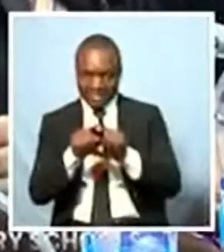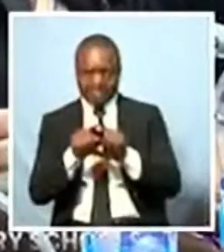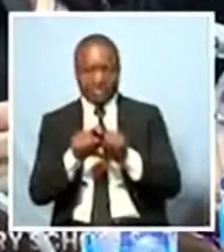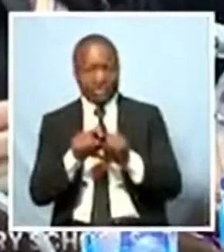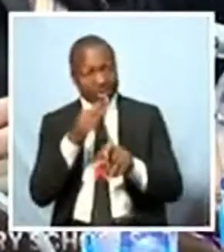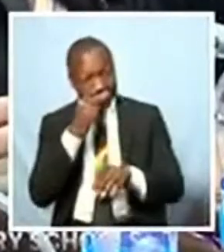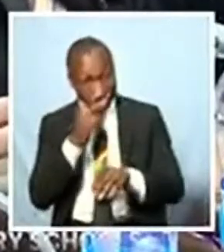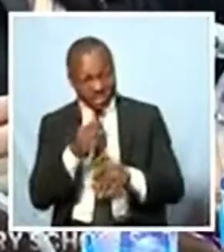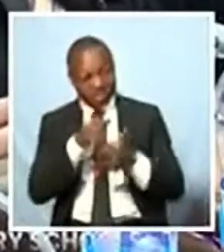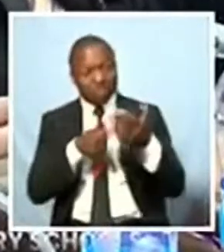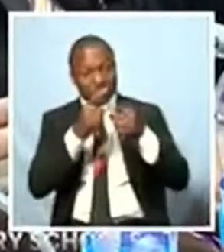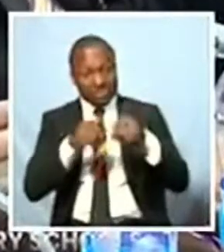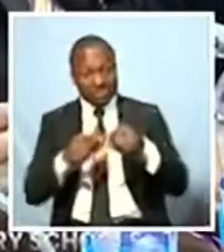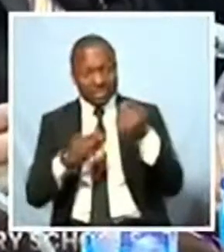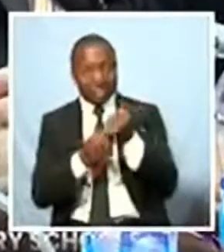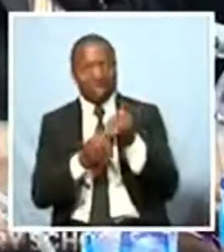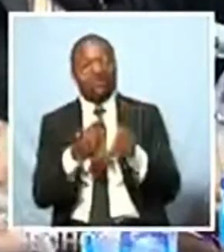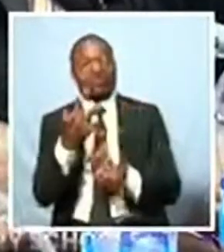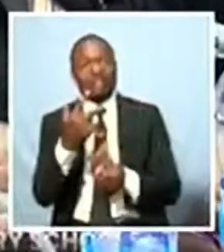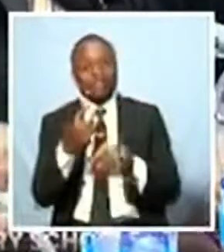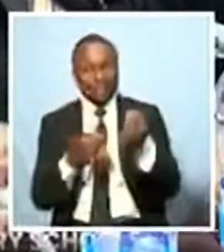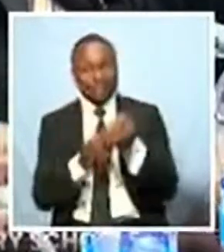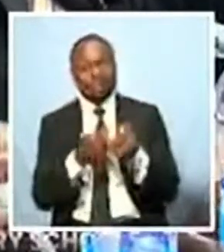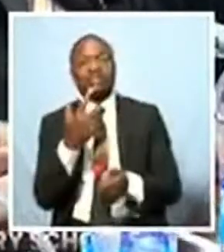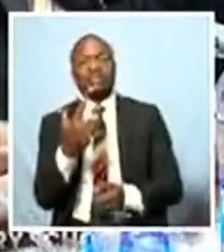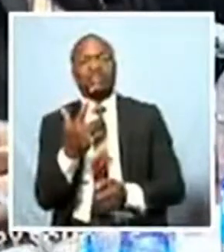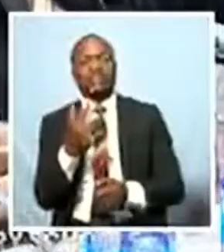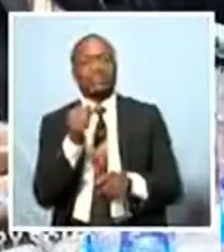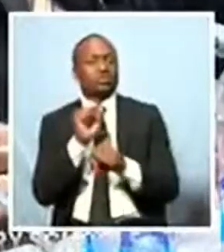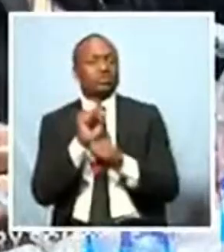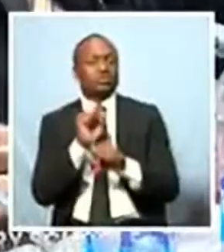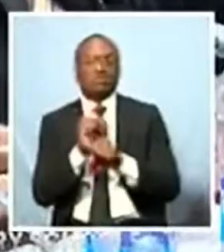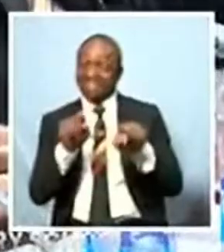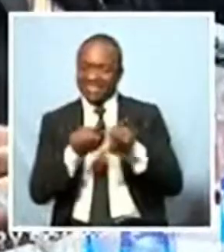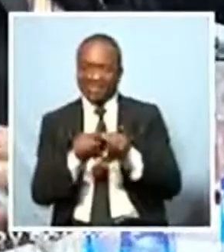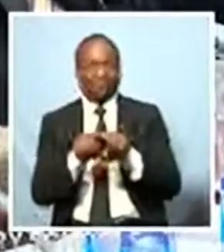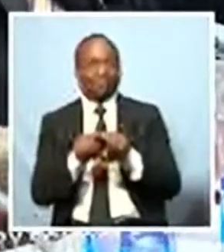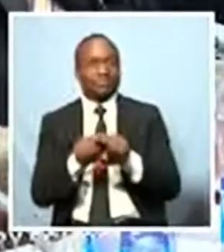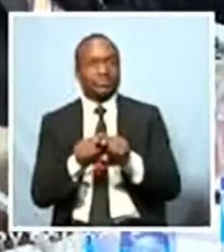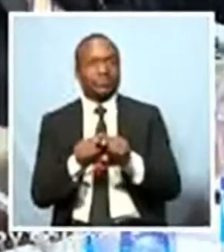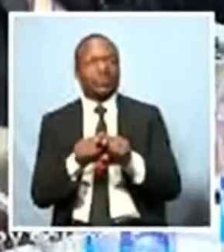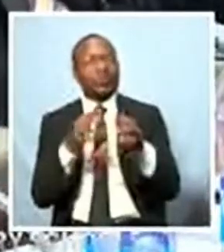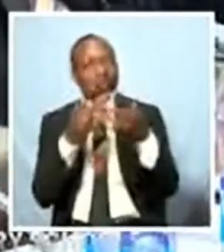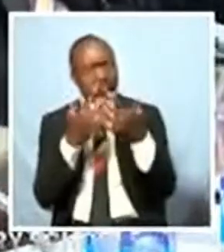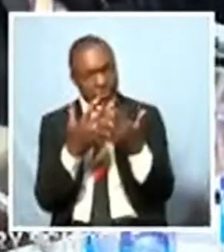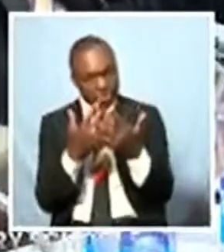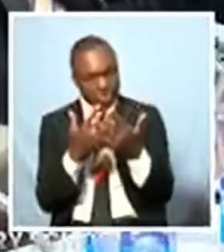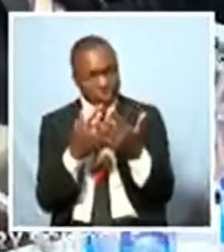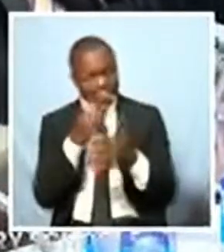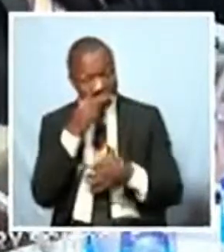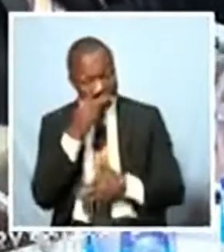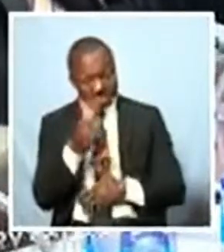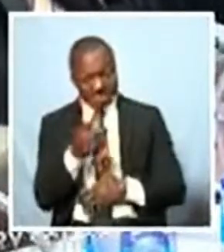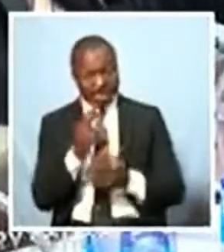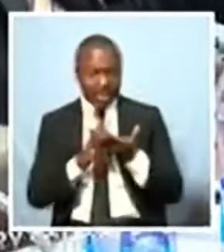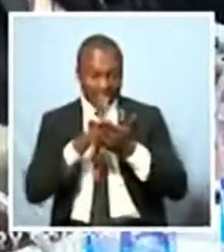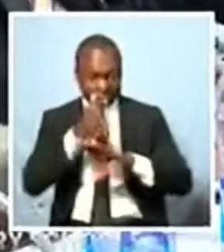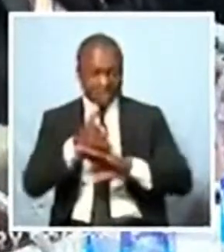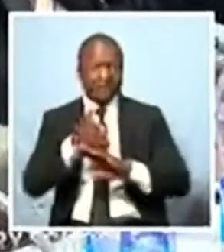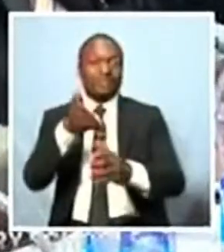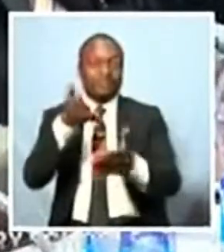let's see what will happen in term 3. Term 3, the performance is the same. Okay, let's wait and see after